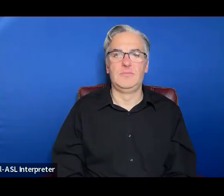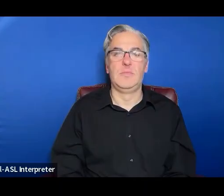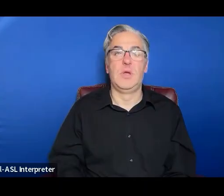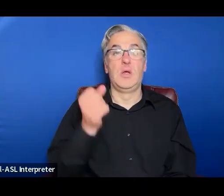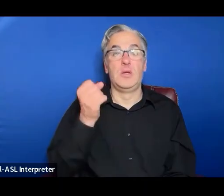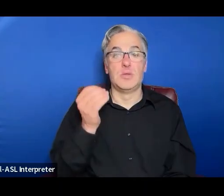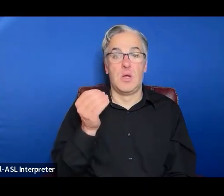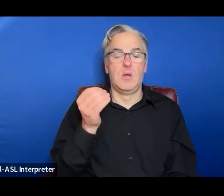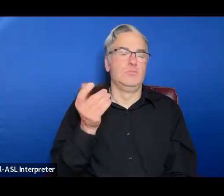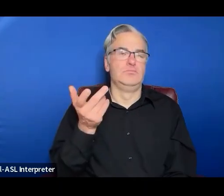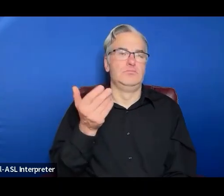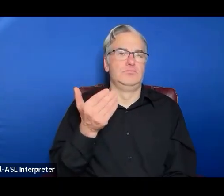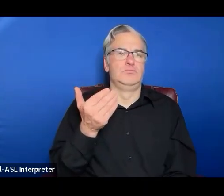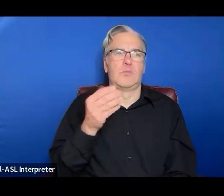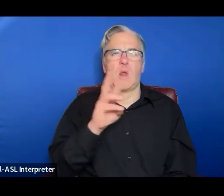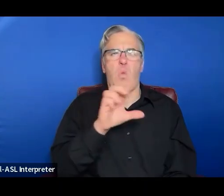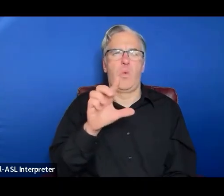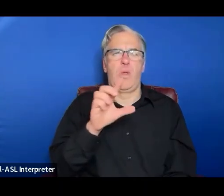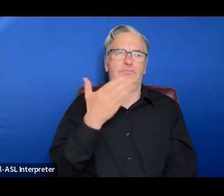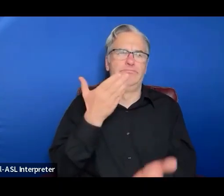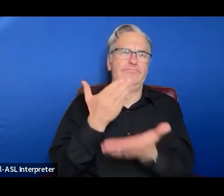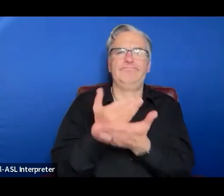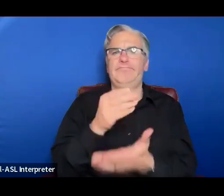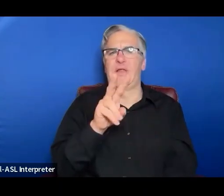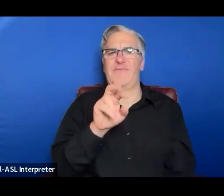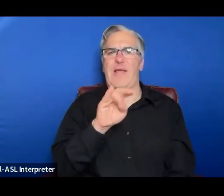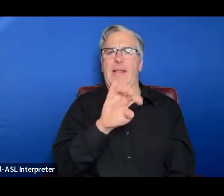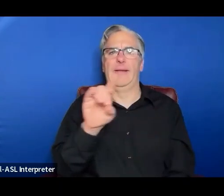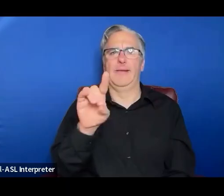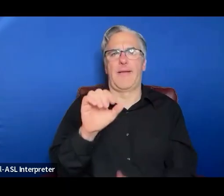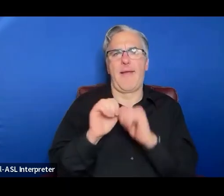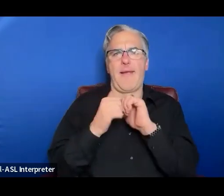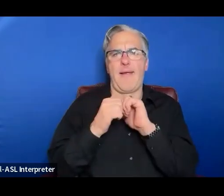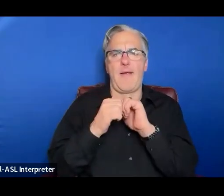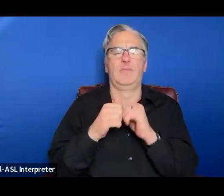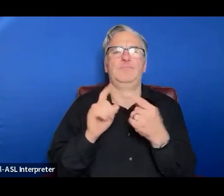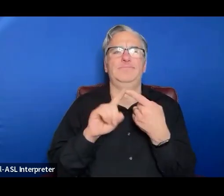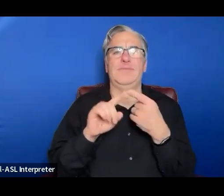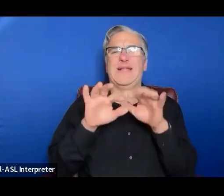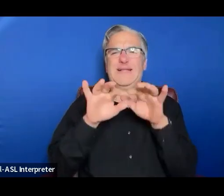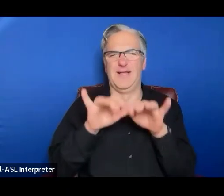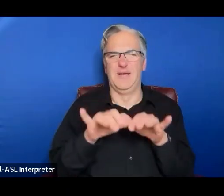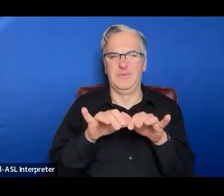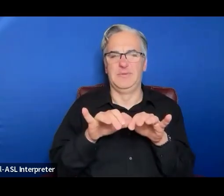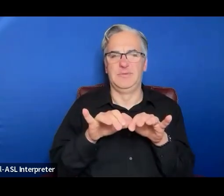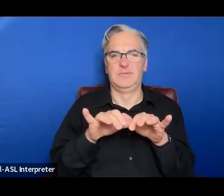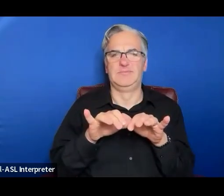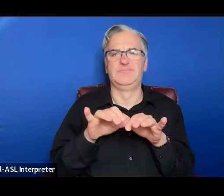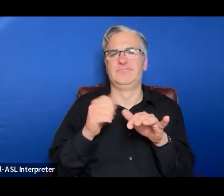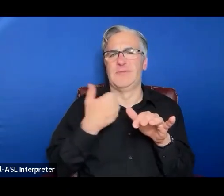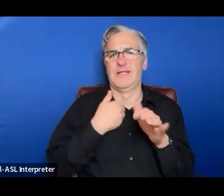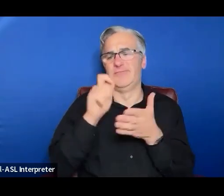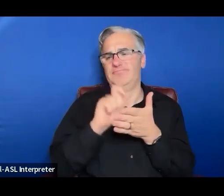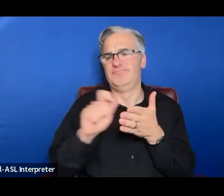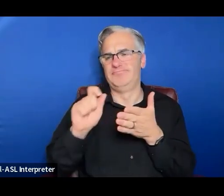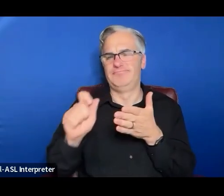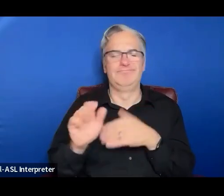So what makes a good will, a valid will? So you want to have it typed, no handwriting.